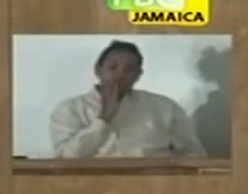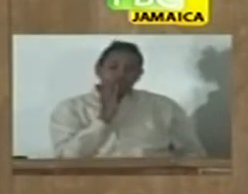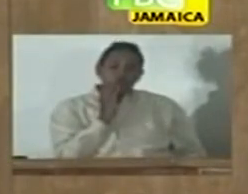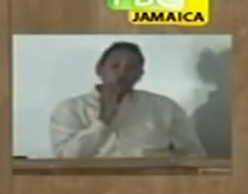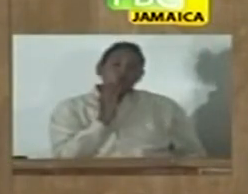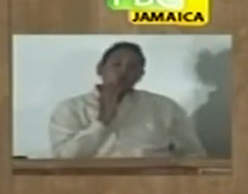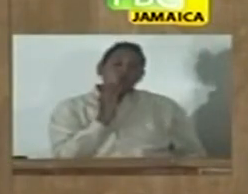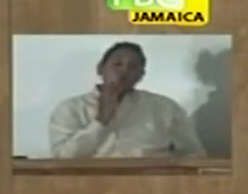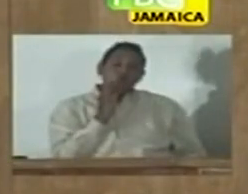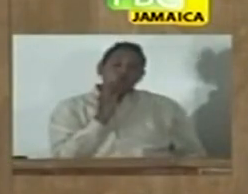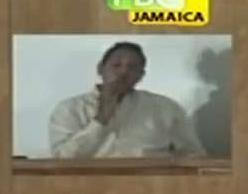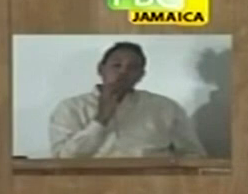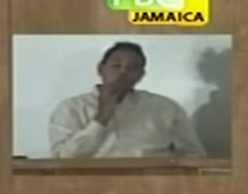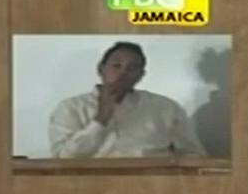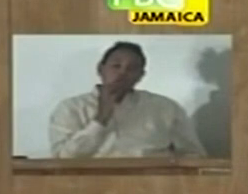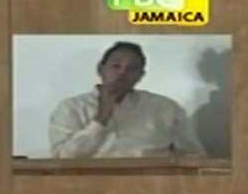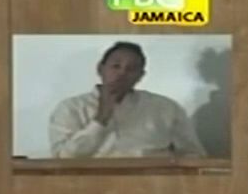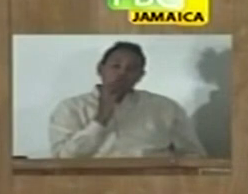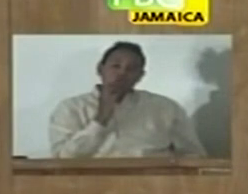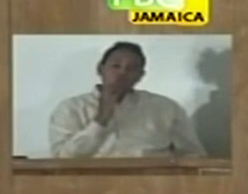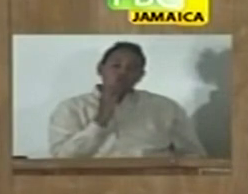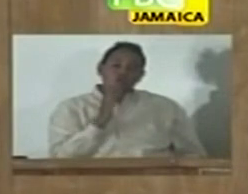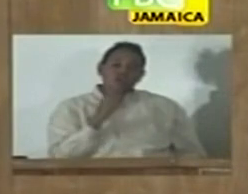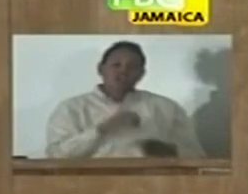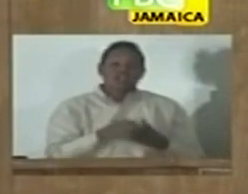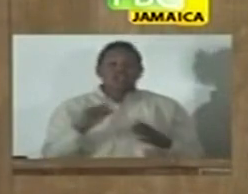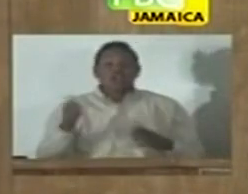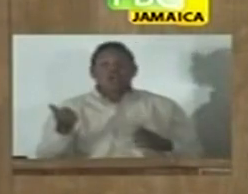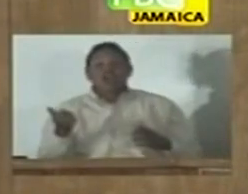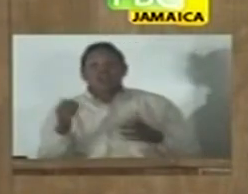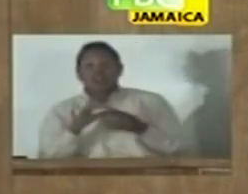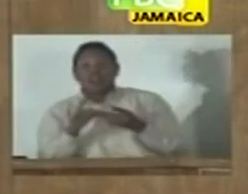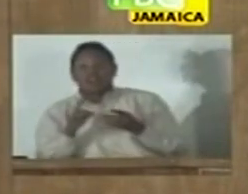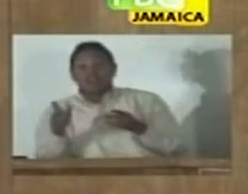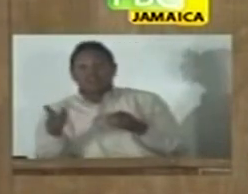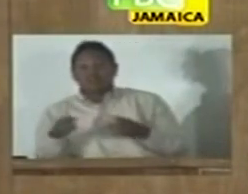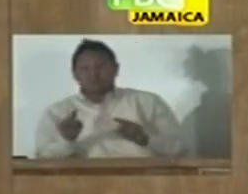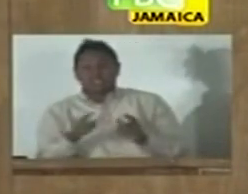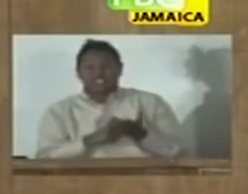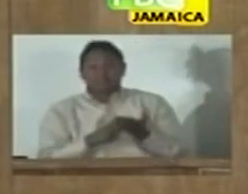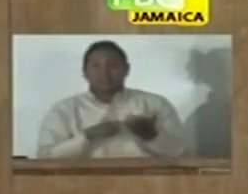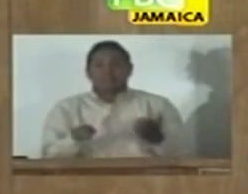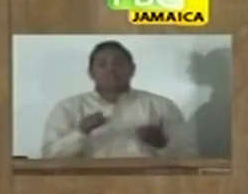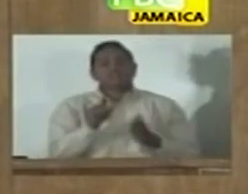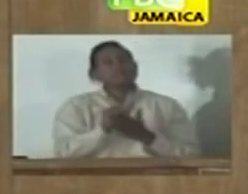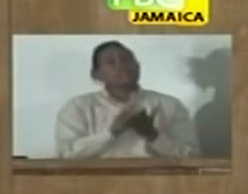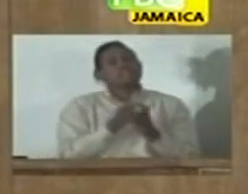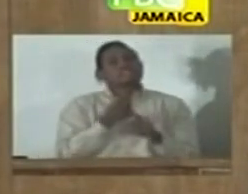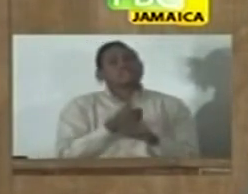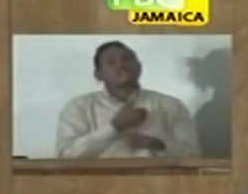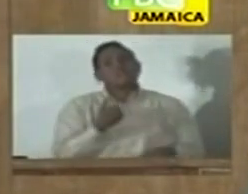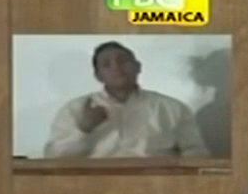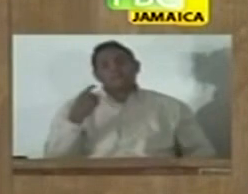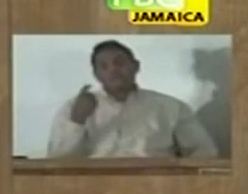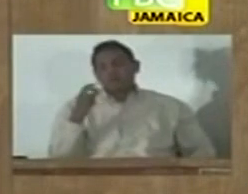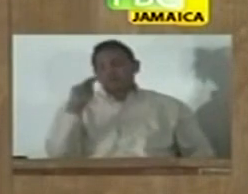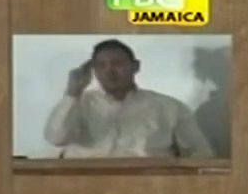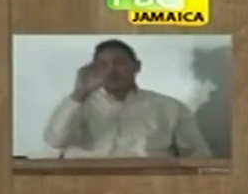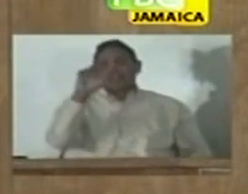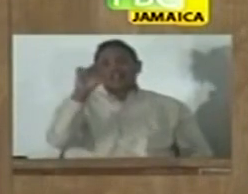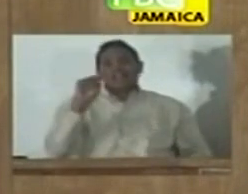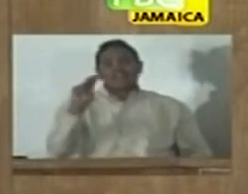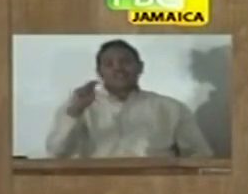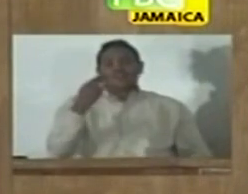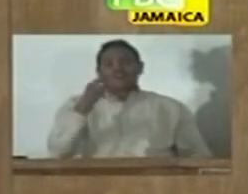In the other place, during the debate on this bill, the member from North Clarendon, Mr. Horace